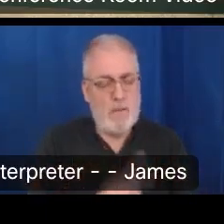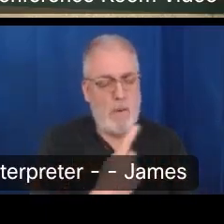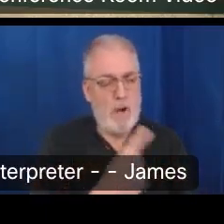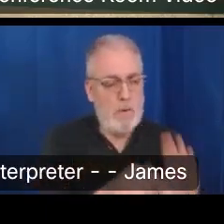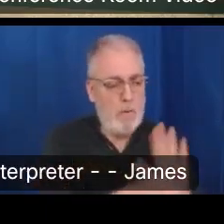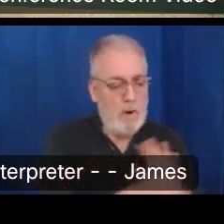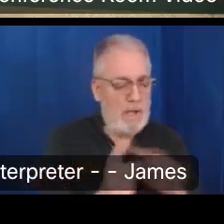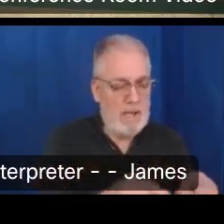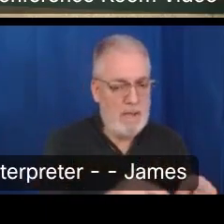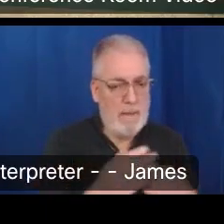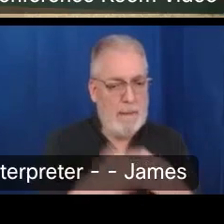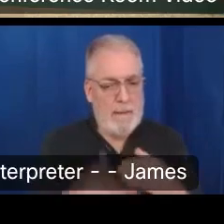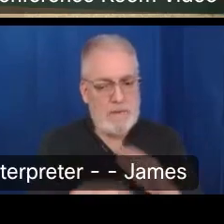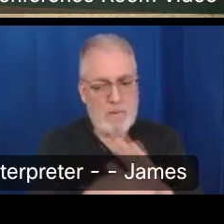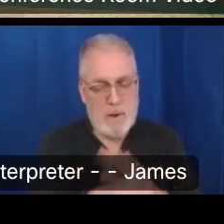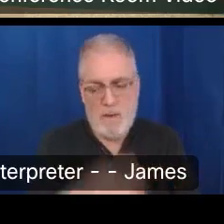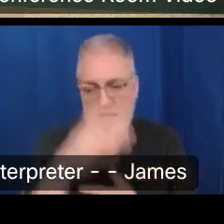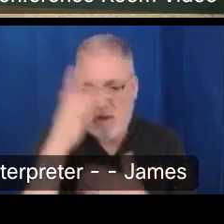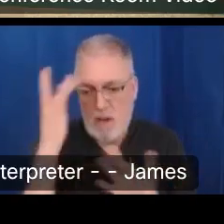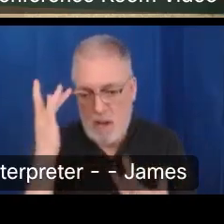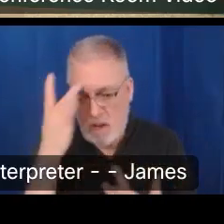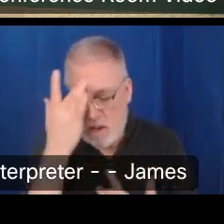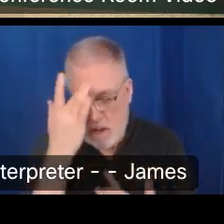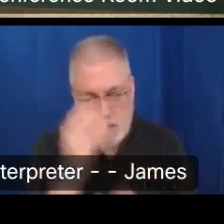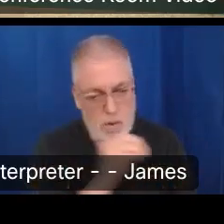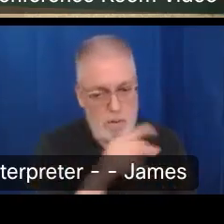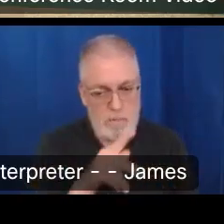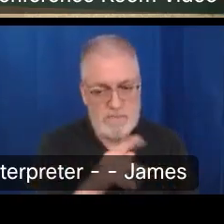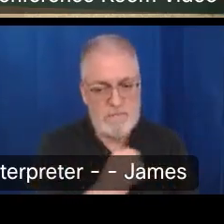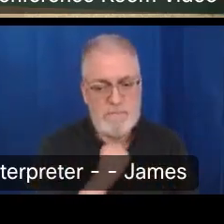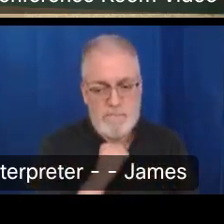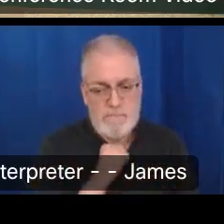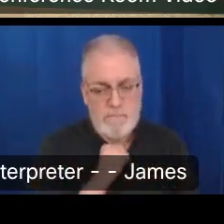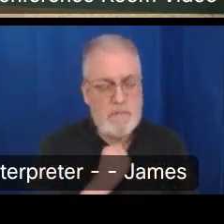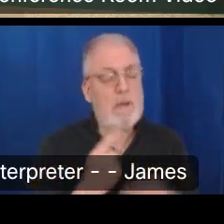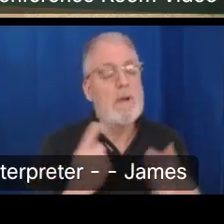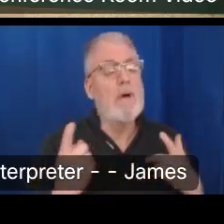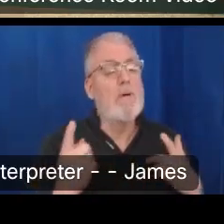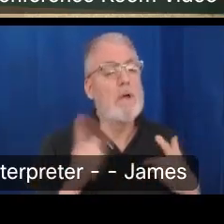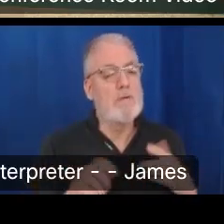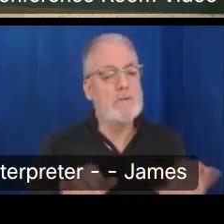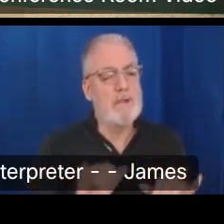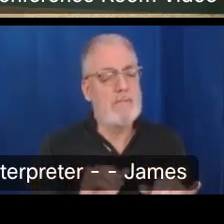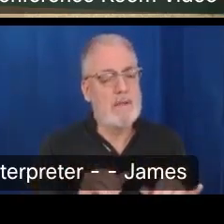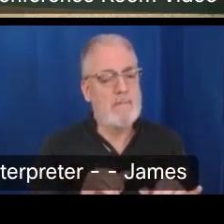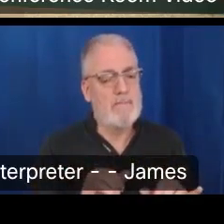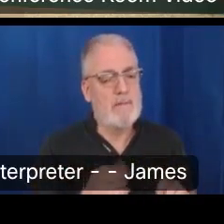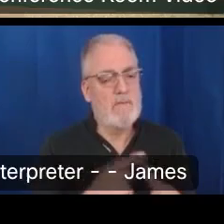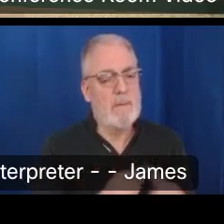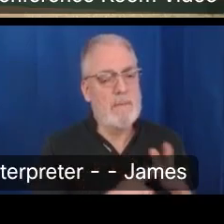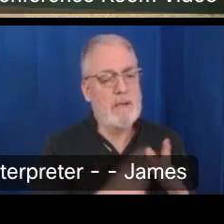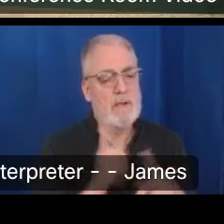quarter. I think to your point, we have to do the same thing and have some consistency and see it to from beginning to end instead